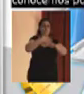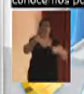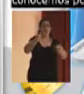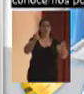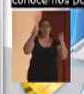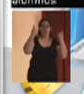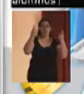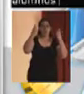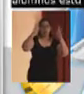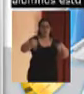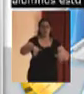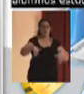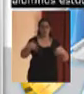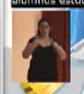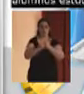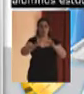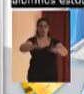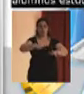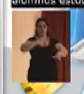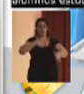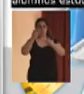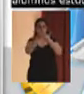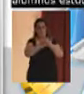CITs, ICTs.